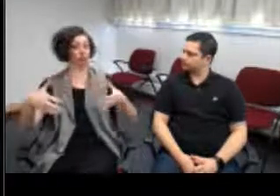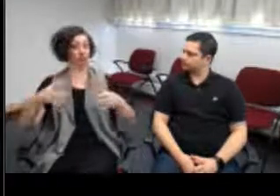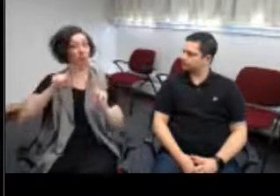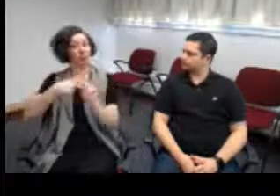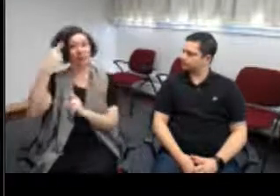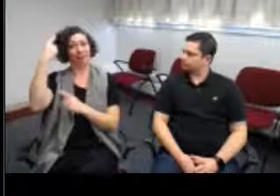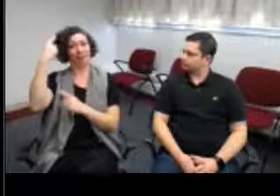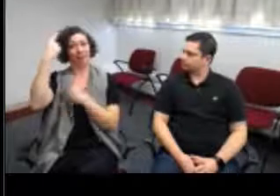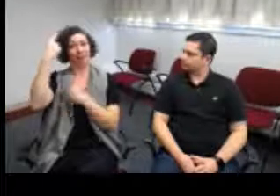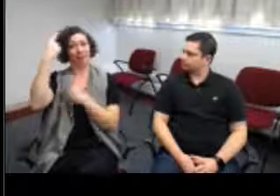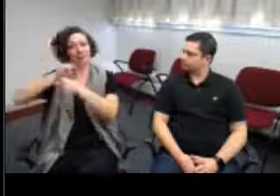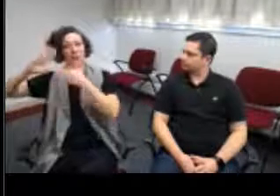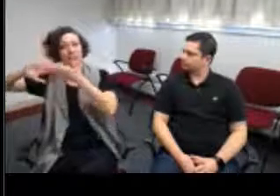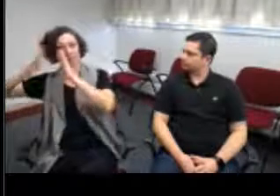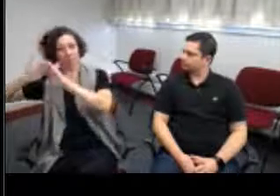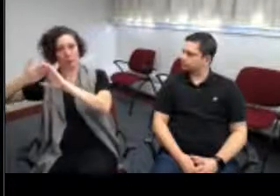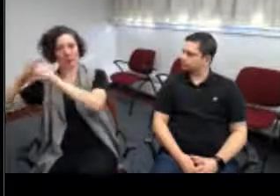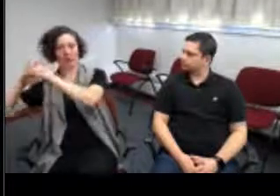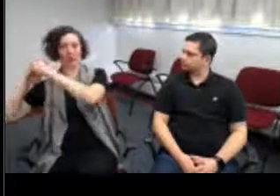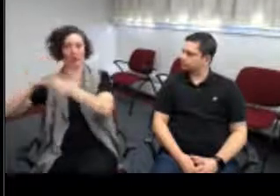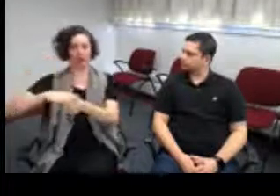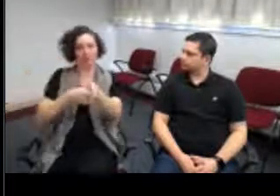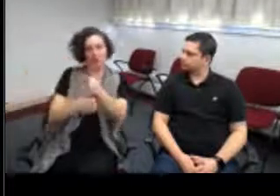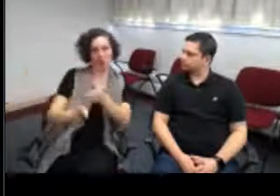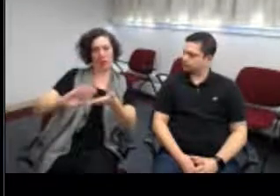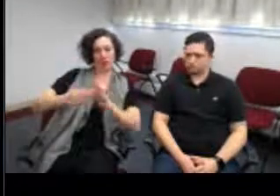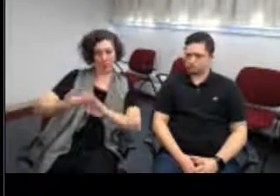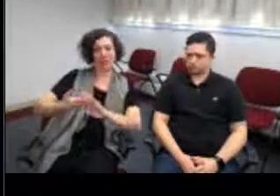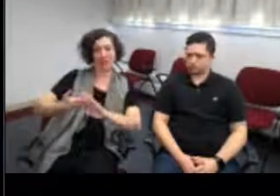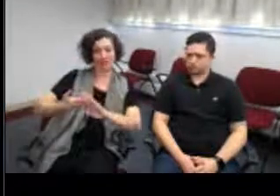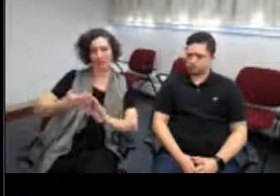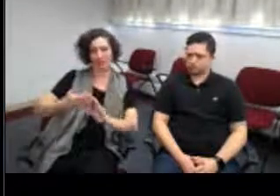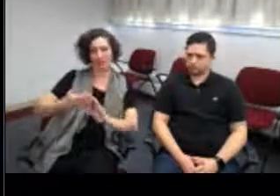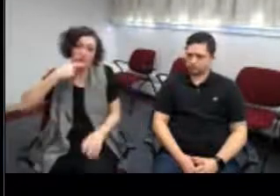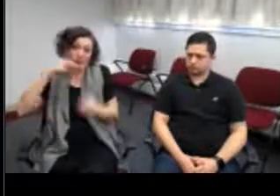and they're part of the majority oppressor group.